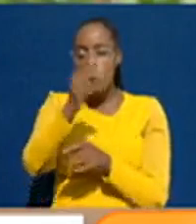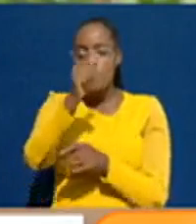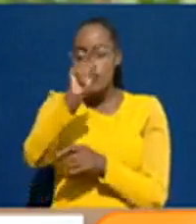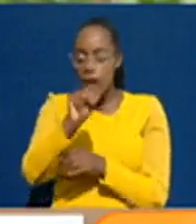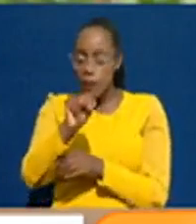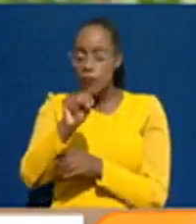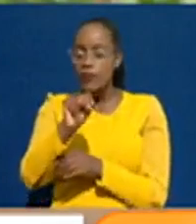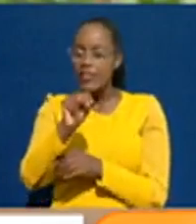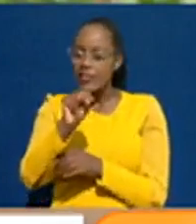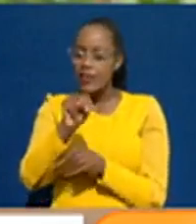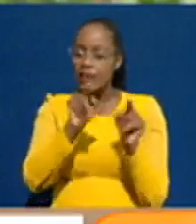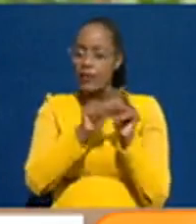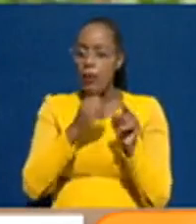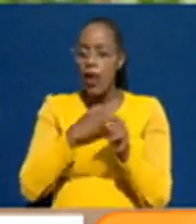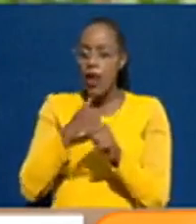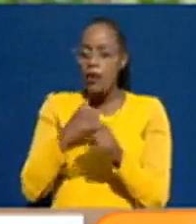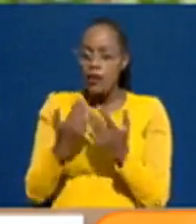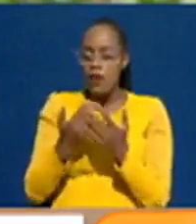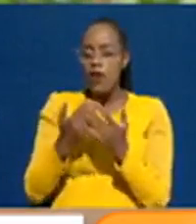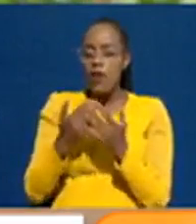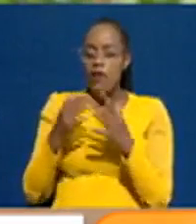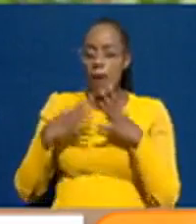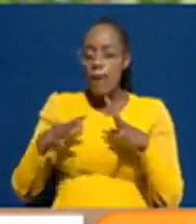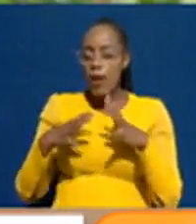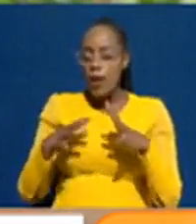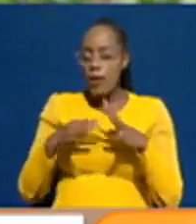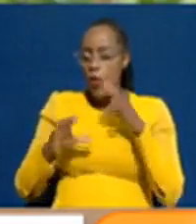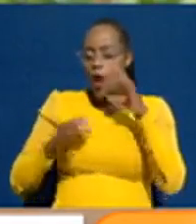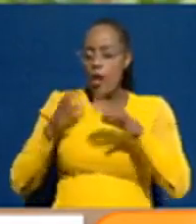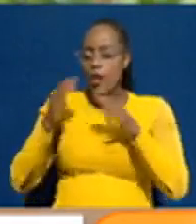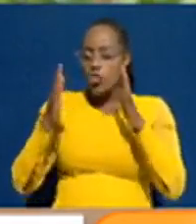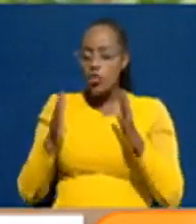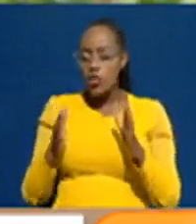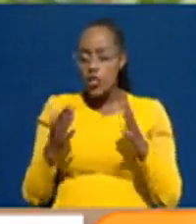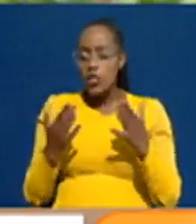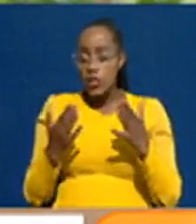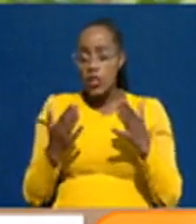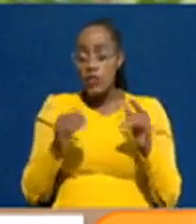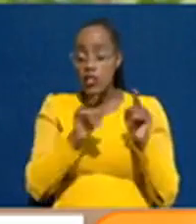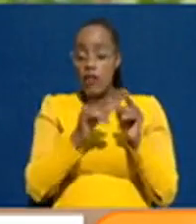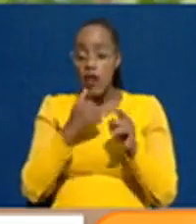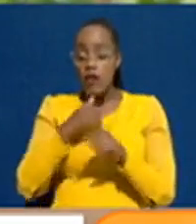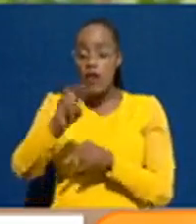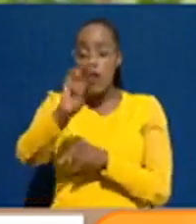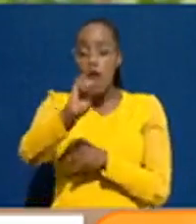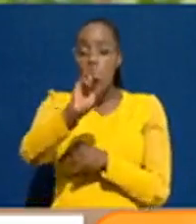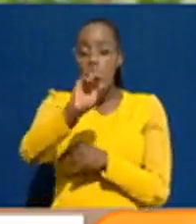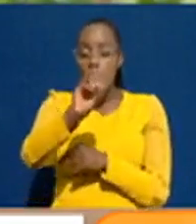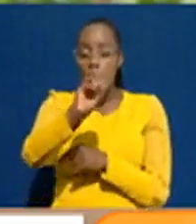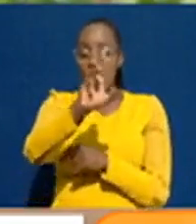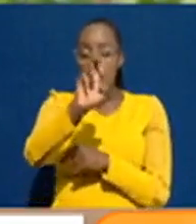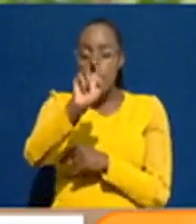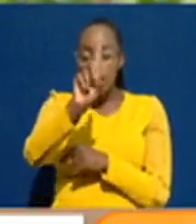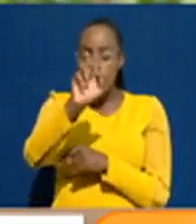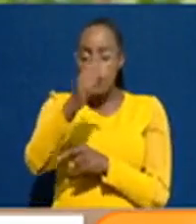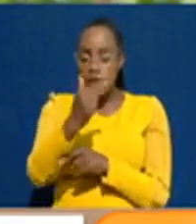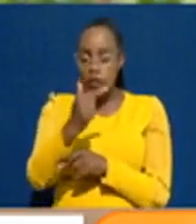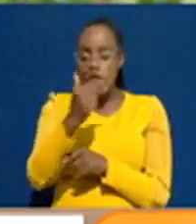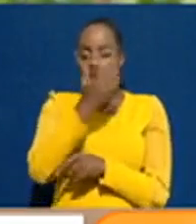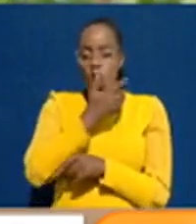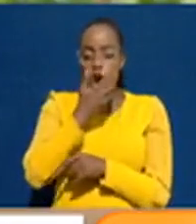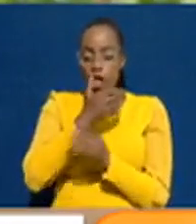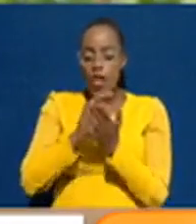Telecom. We've also diversified in terms of, we have a school called the Morendat Institute of Oil and Gas,